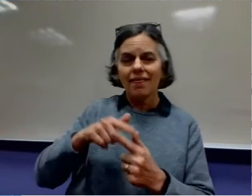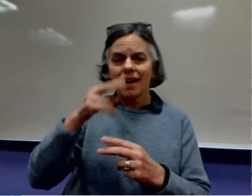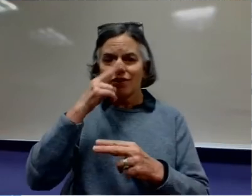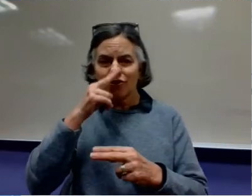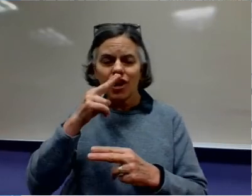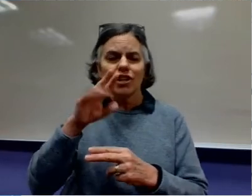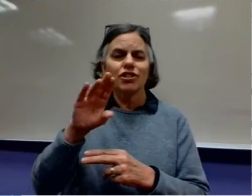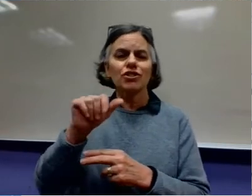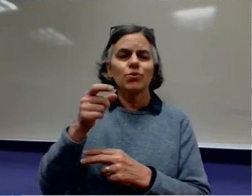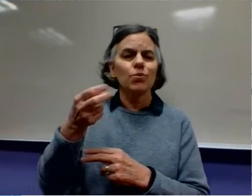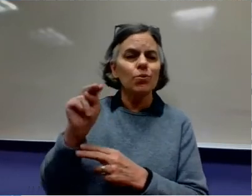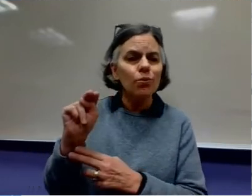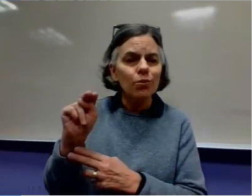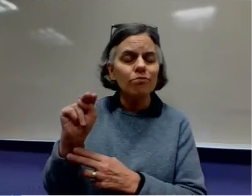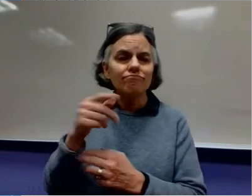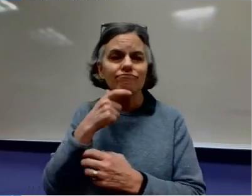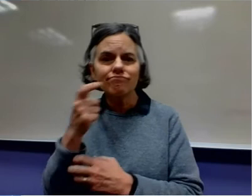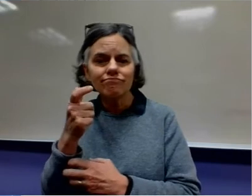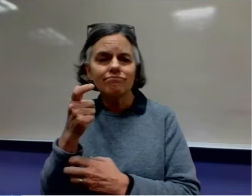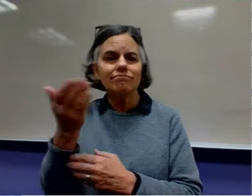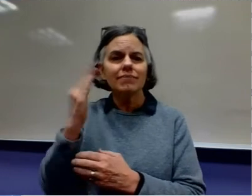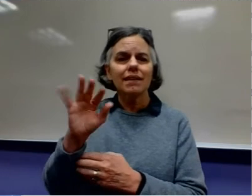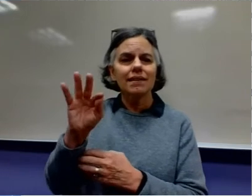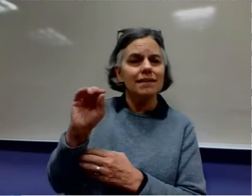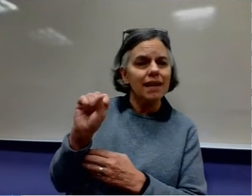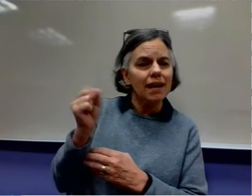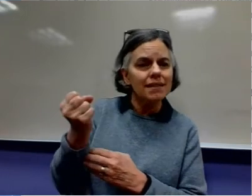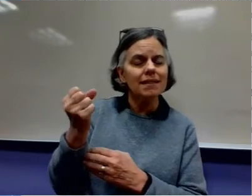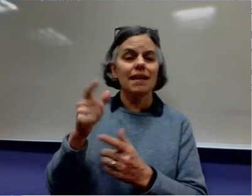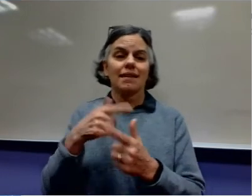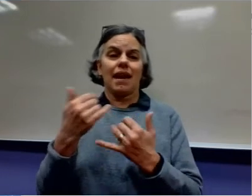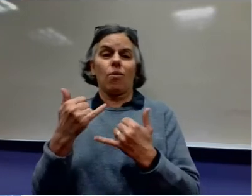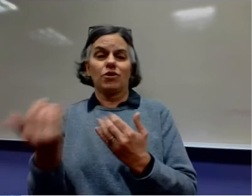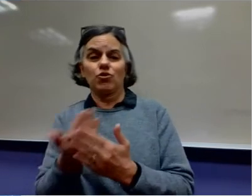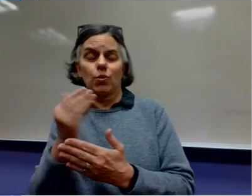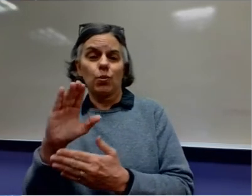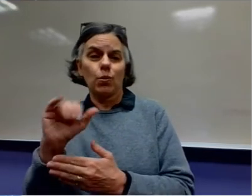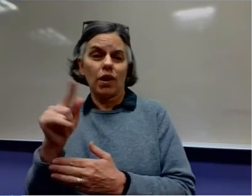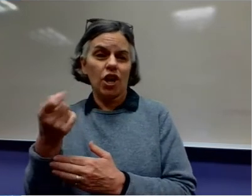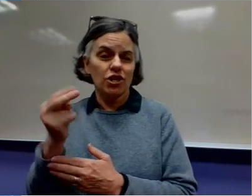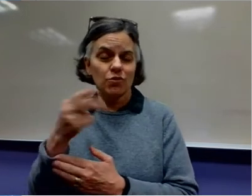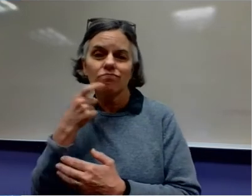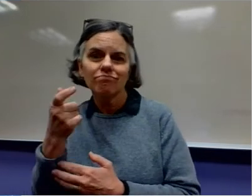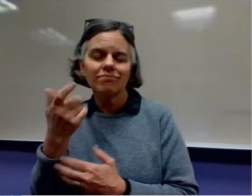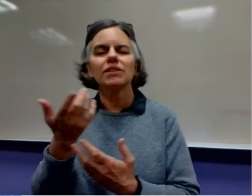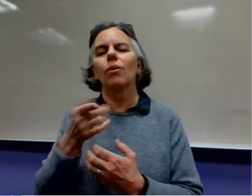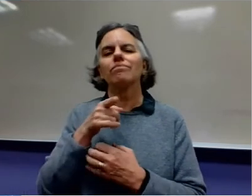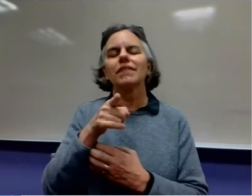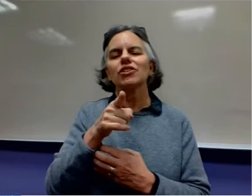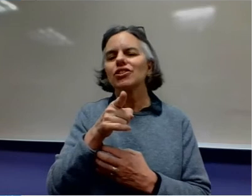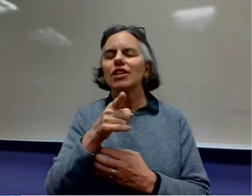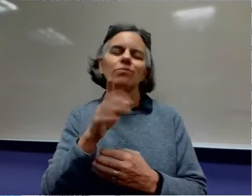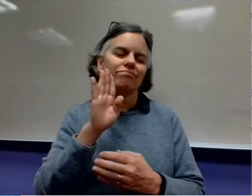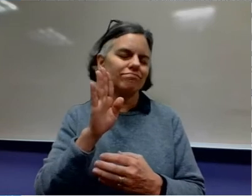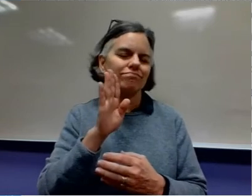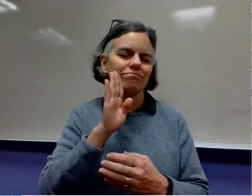and now it's a new cartoon. So if you don't know anything about that, that's fine. There's lots of information to explain to you. You just watch this short